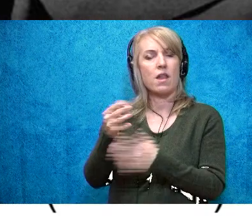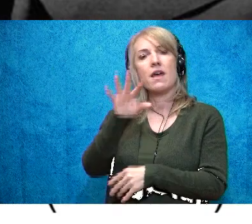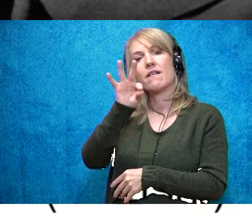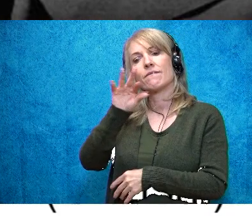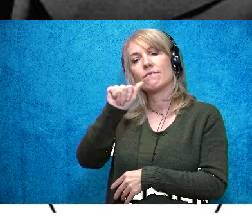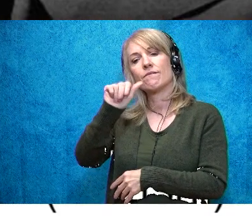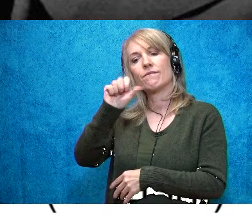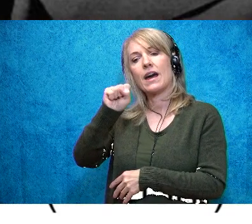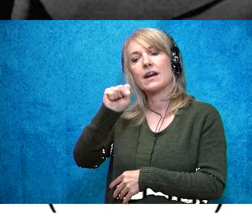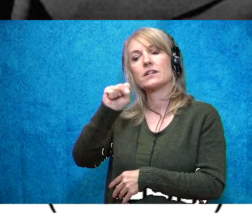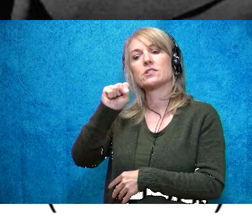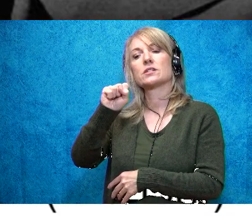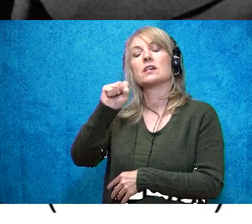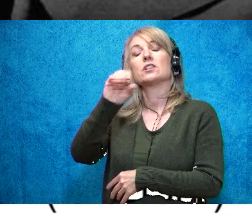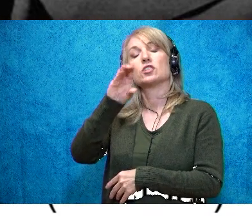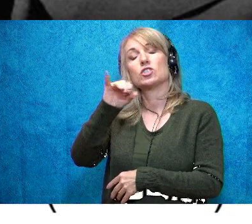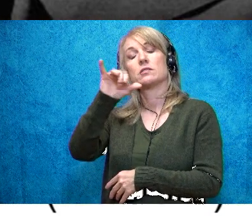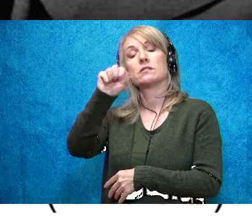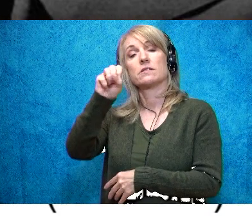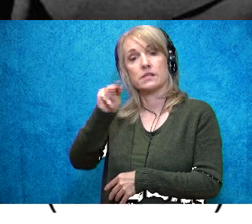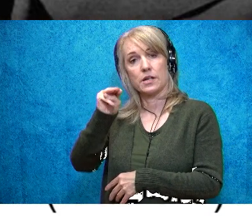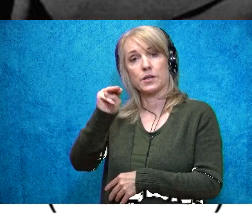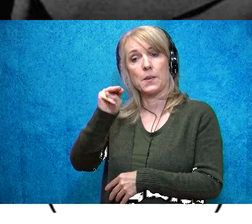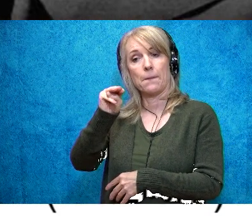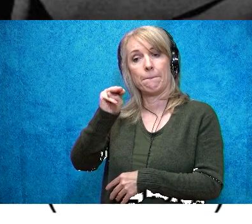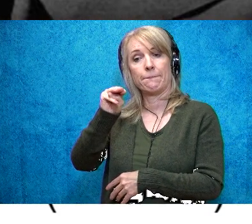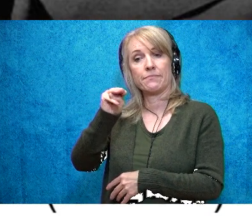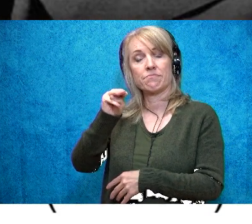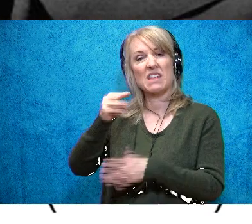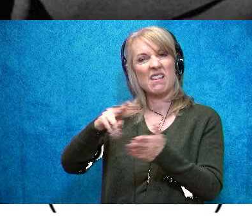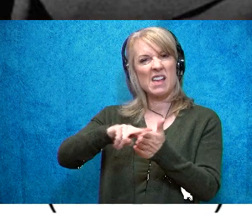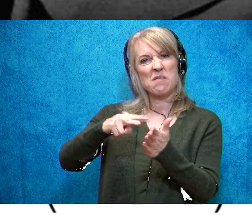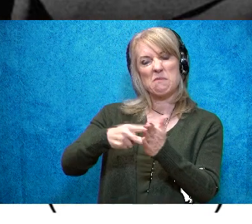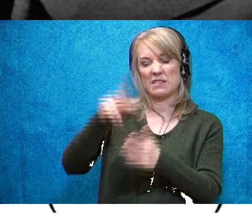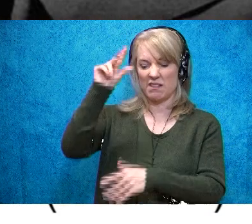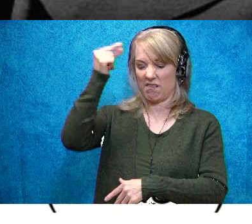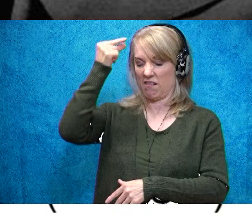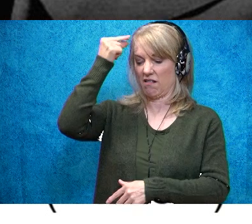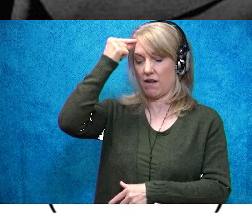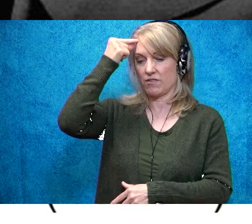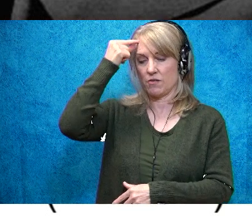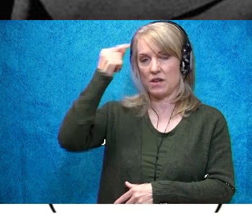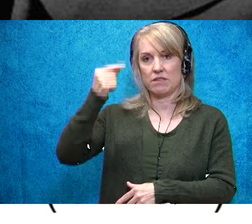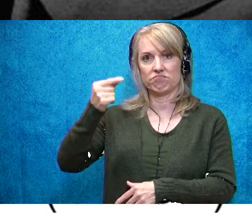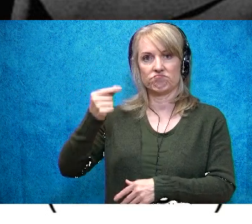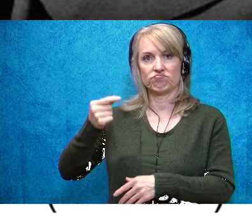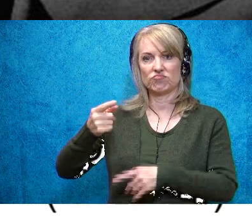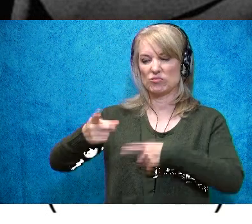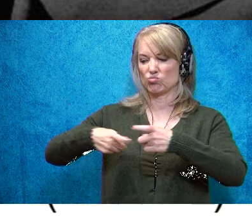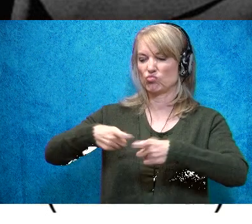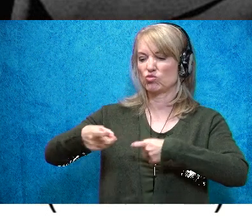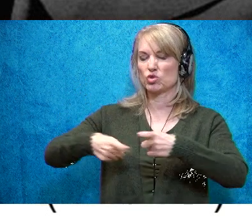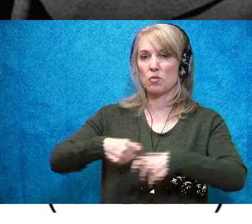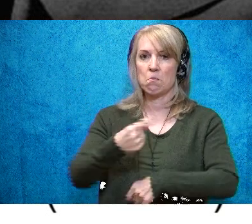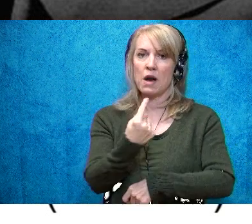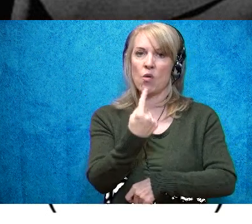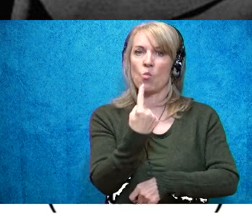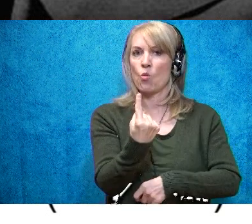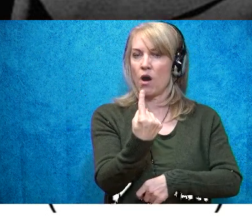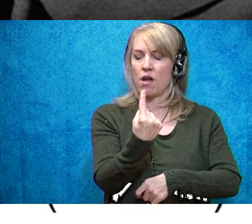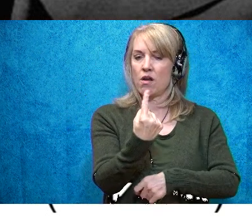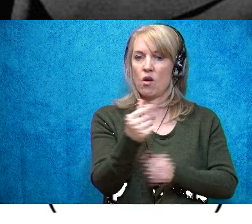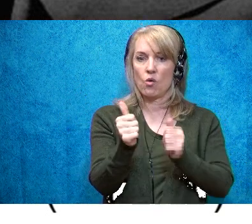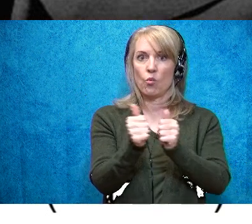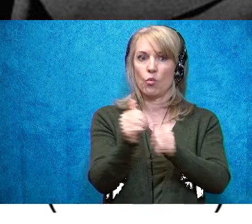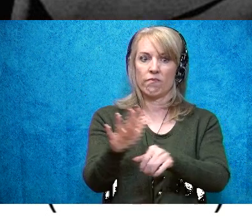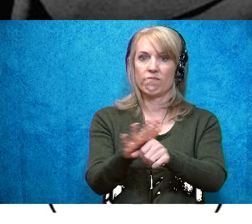the race above the individual. It's a government that's ran by a dictator who has absolute power and who is